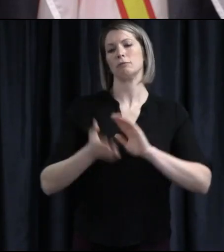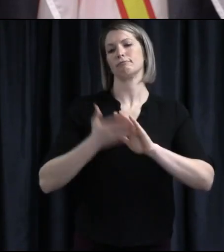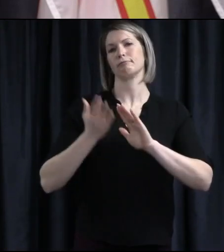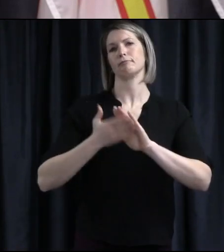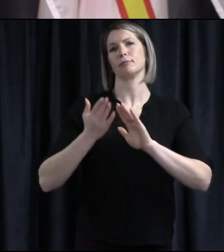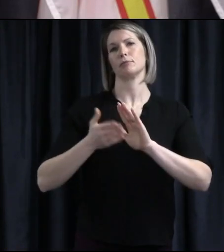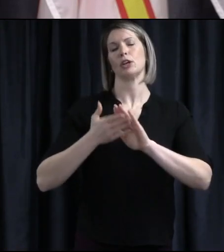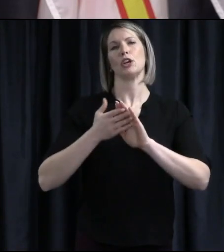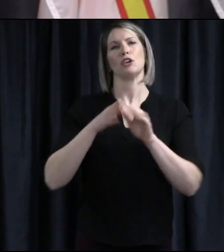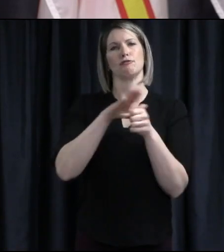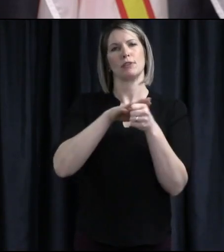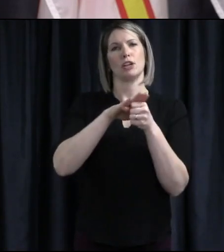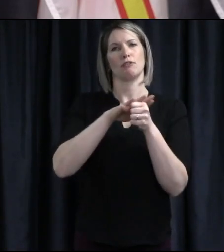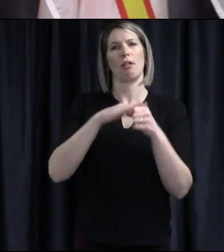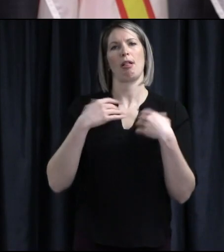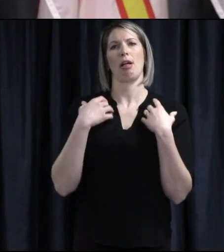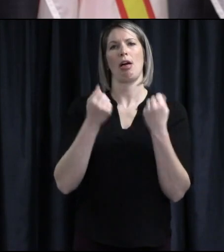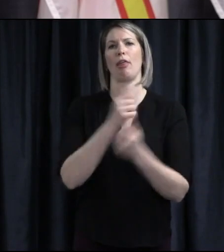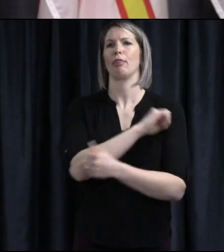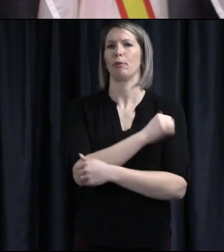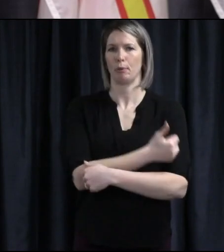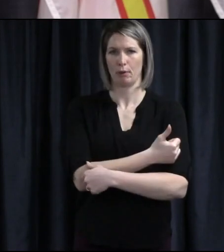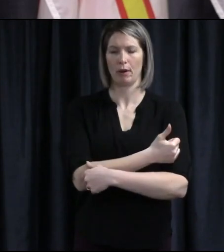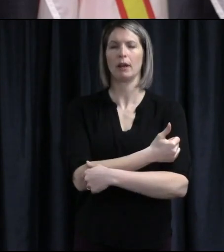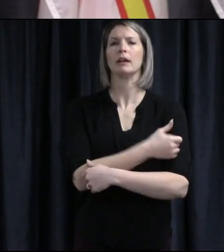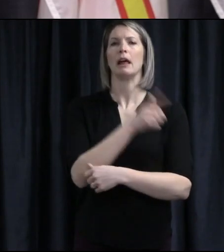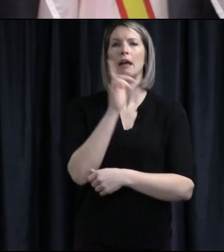health authorities,